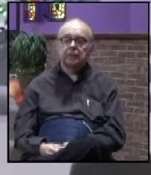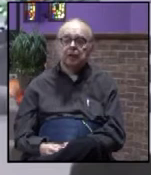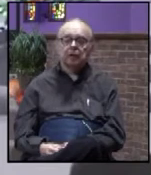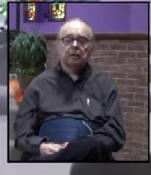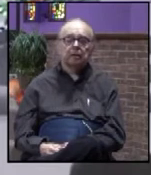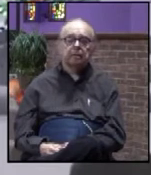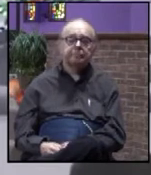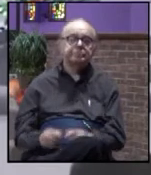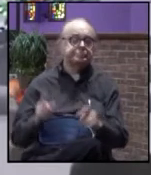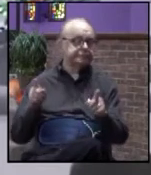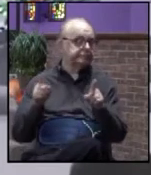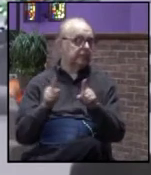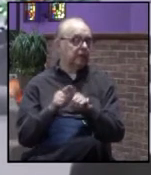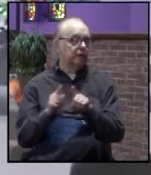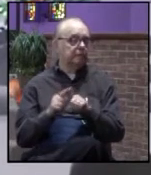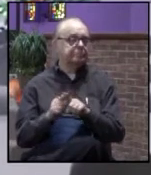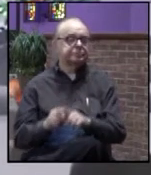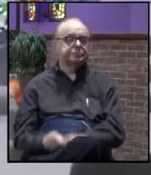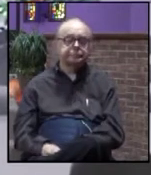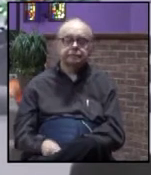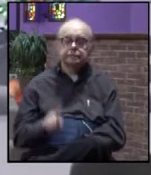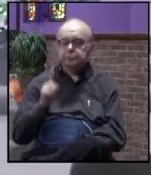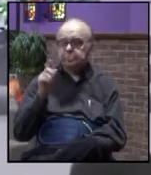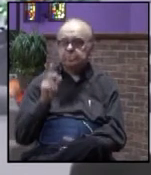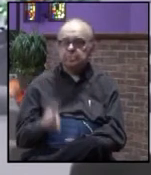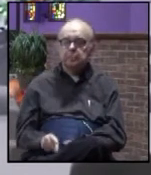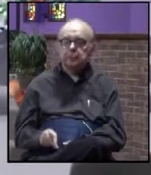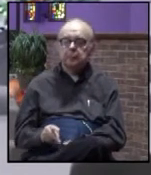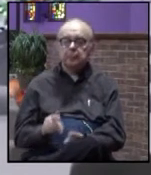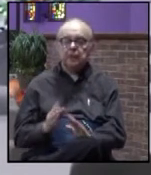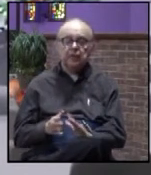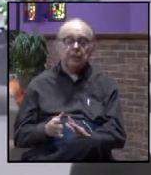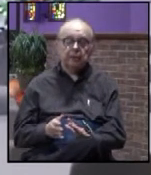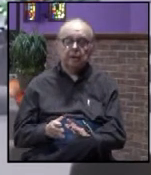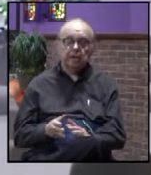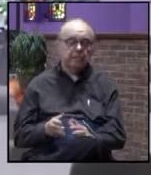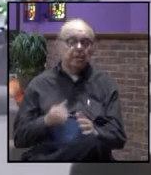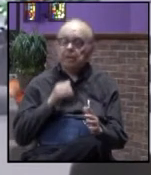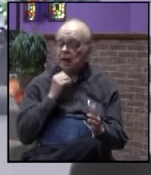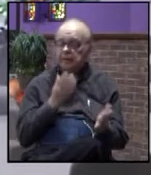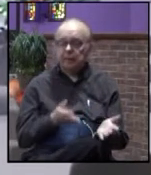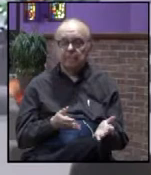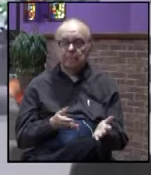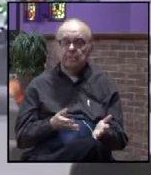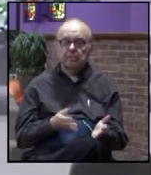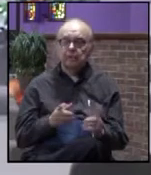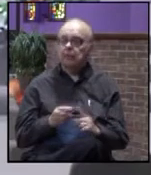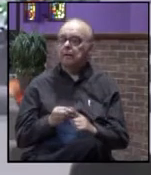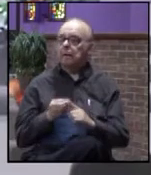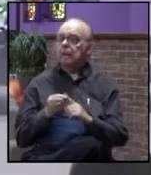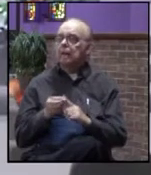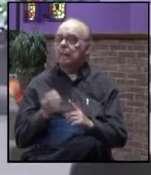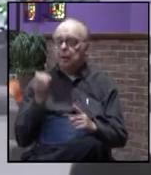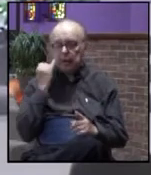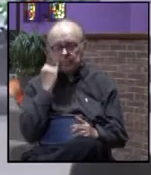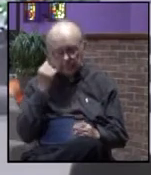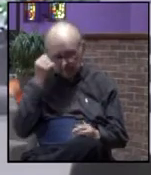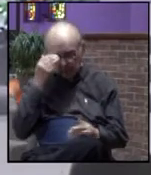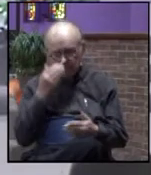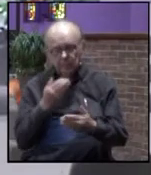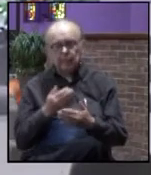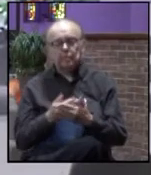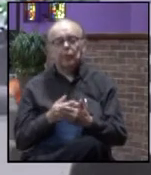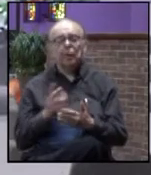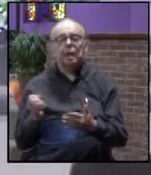And it's like one person seems left out, because especially if it's a boy and two